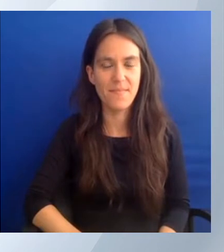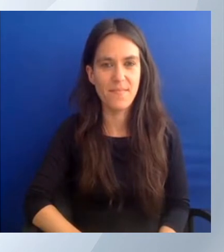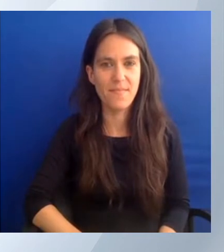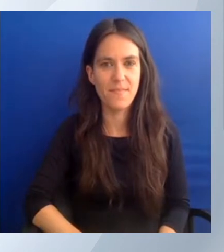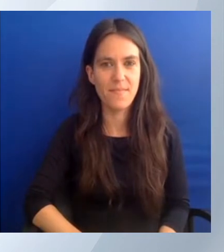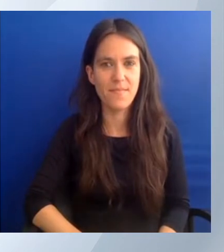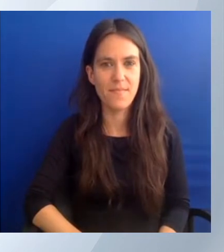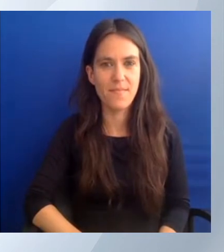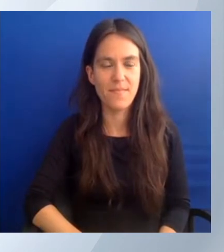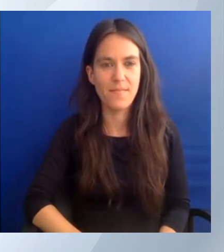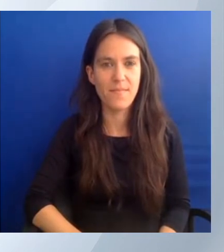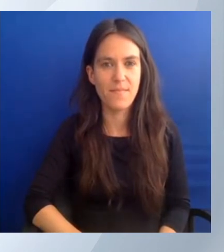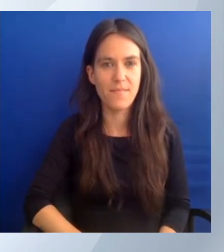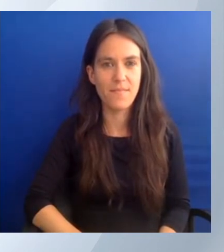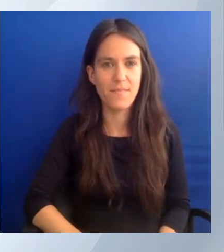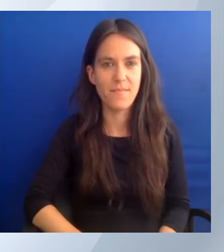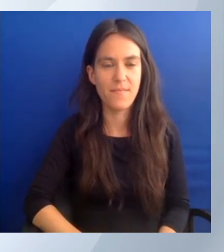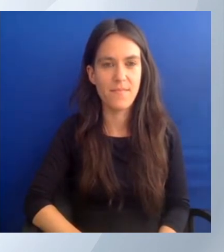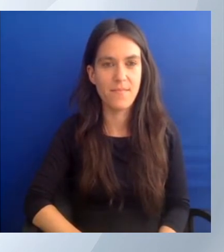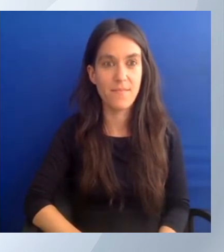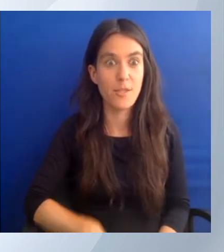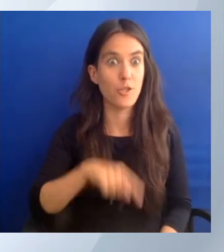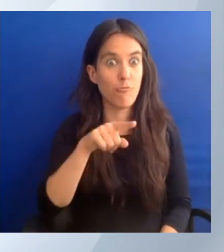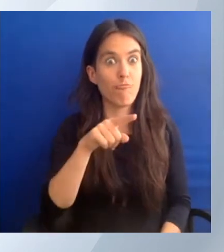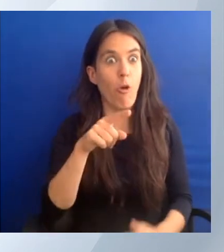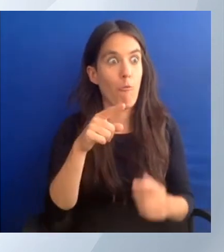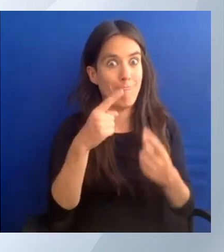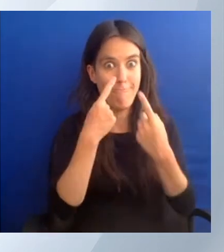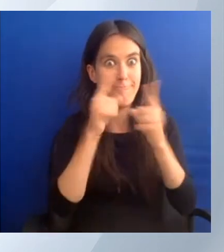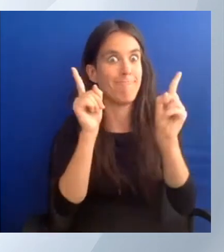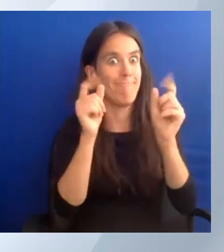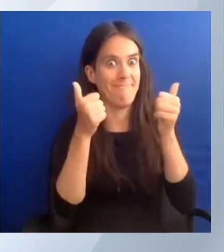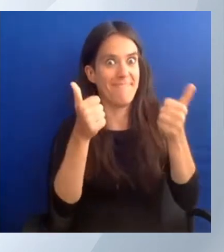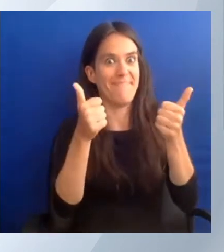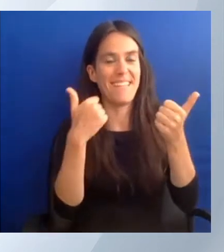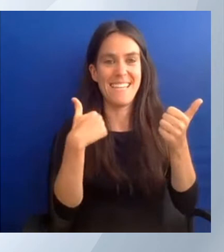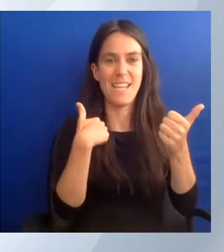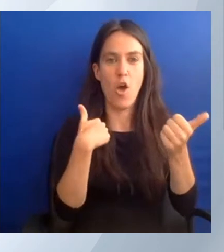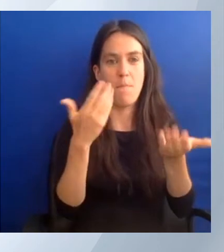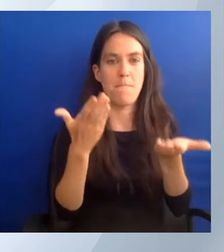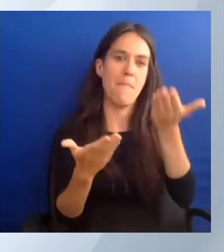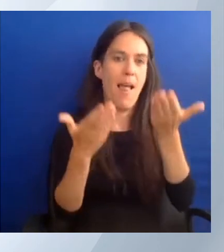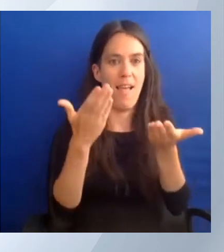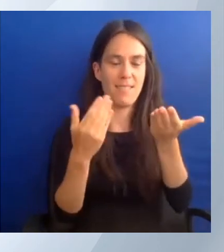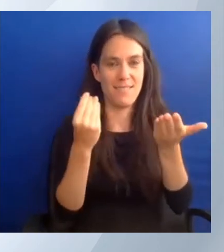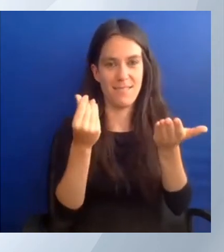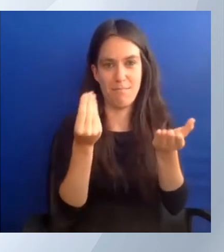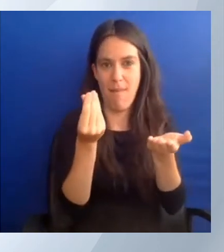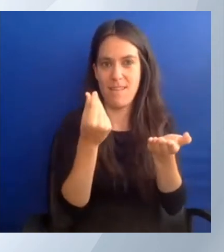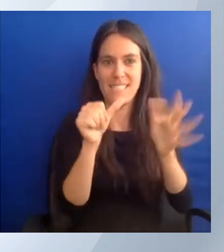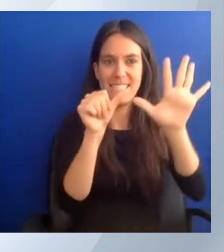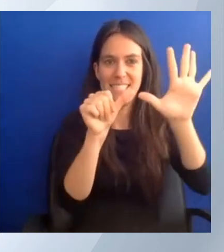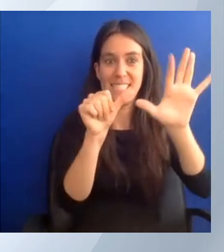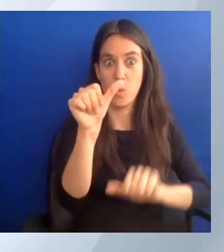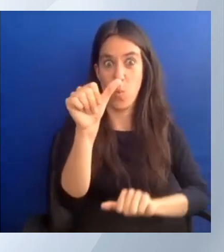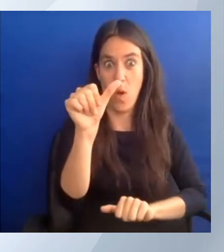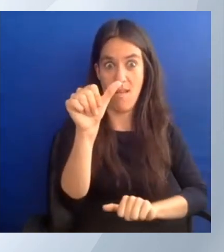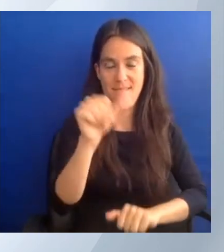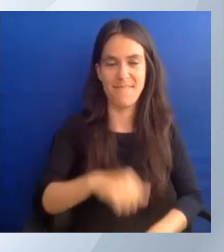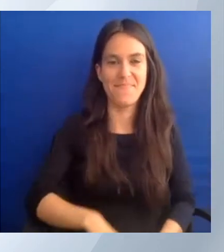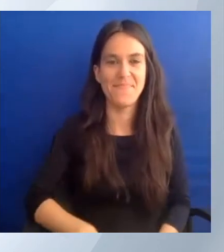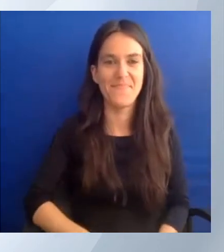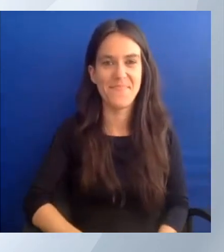So the event has published successfully and now my balance is 61. I want to this time